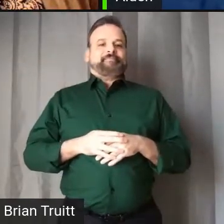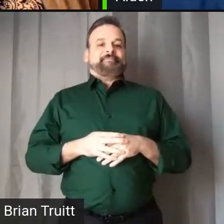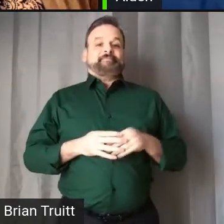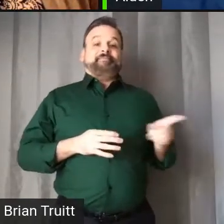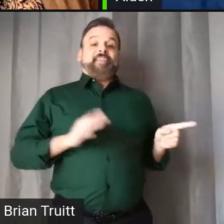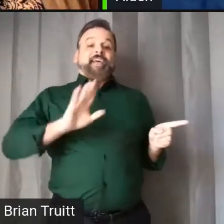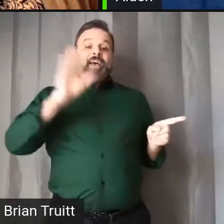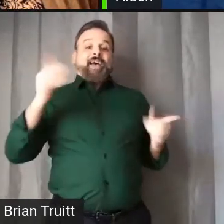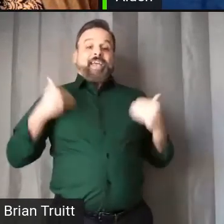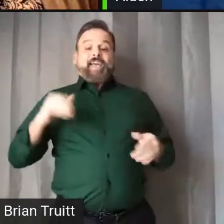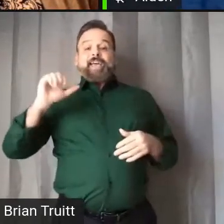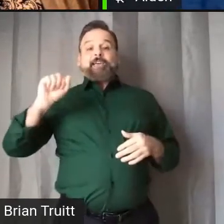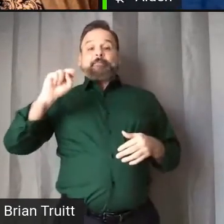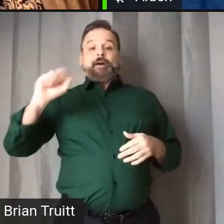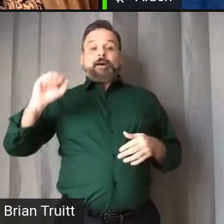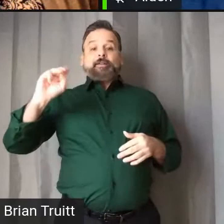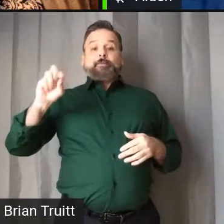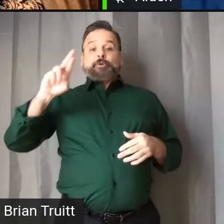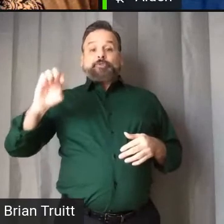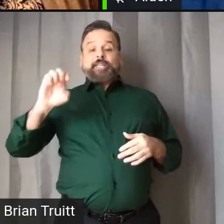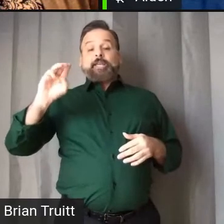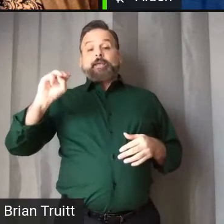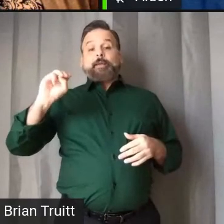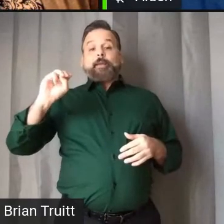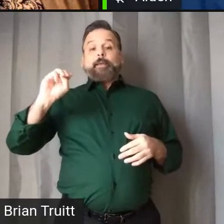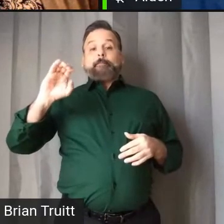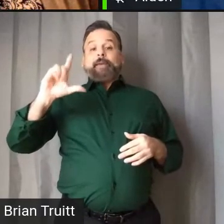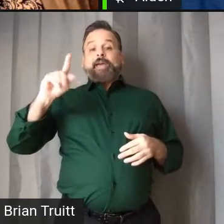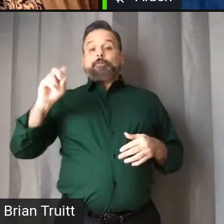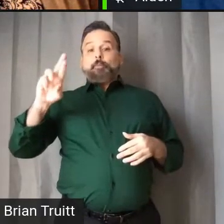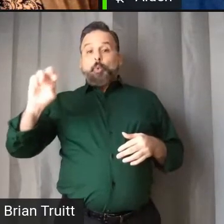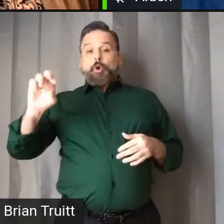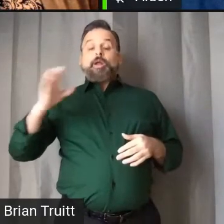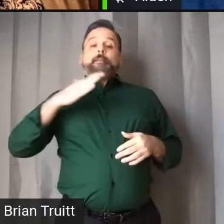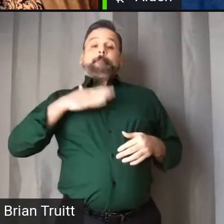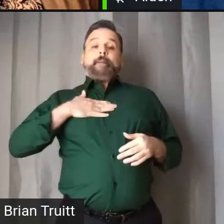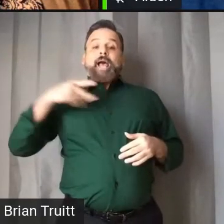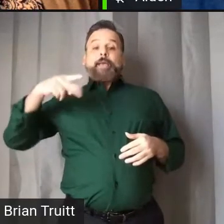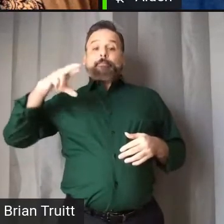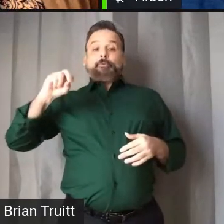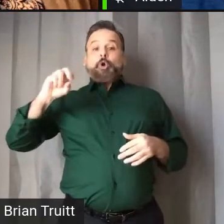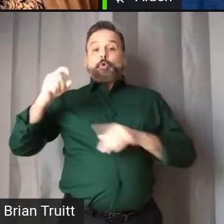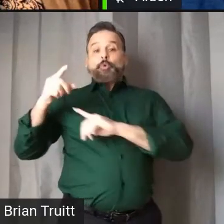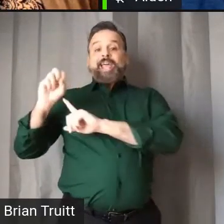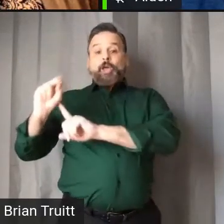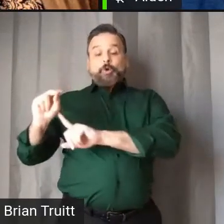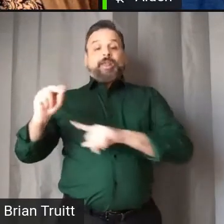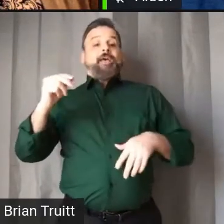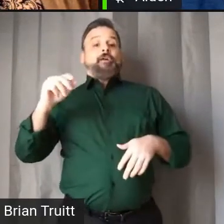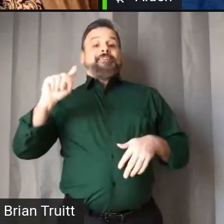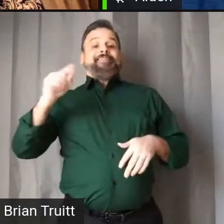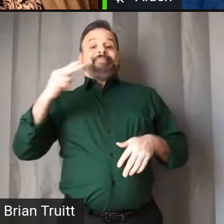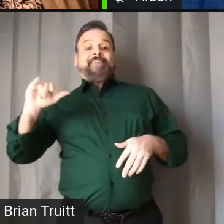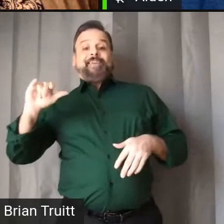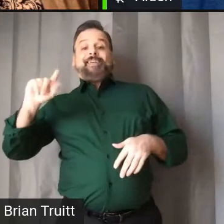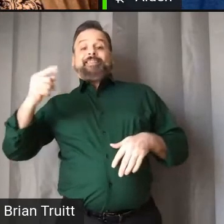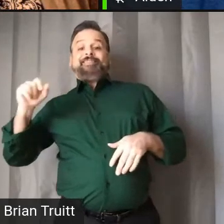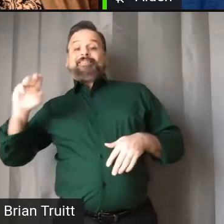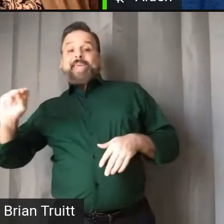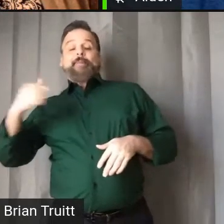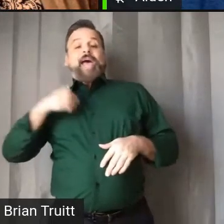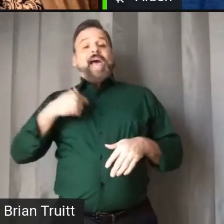Hi, I'm Anna Marie McLemore. My pronouns are they, them. I am a queer, non-binary Latinx author, and I love writing